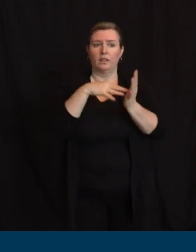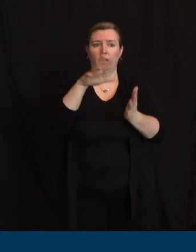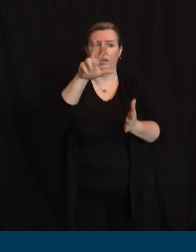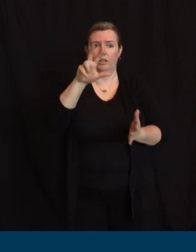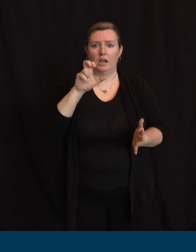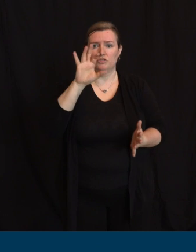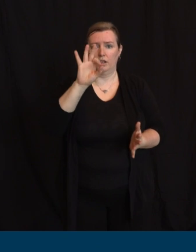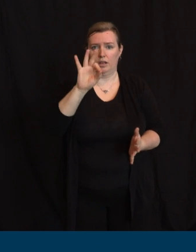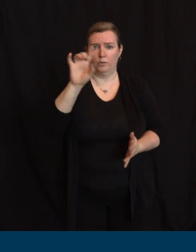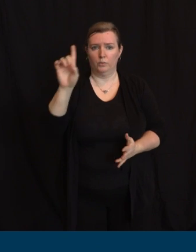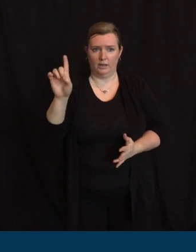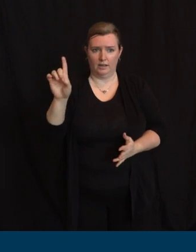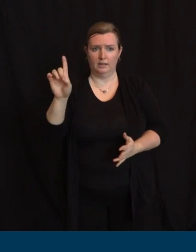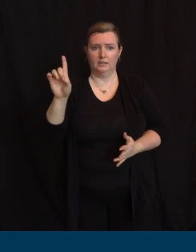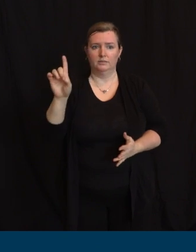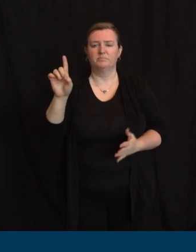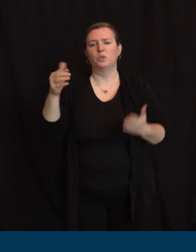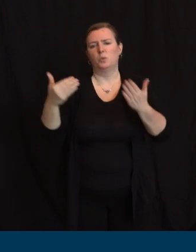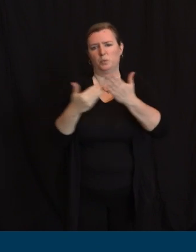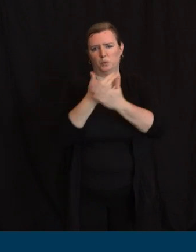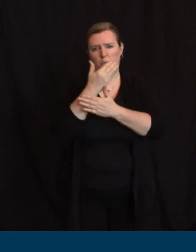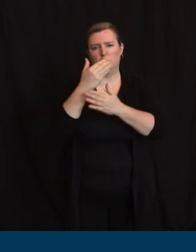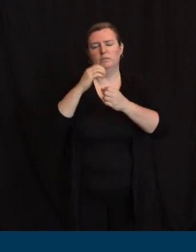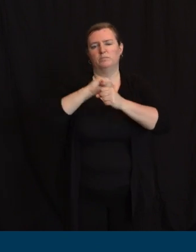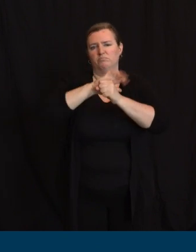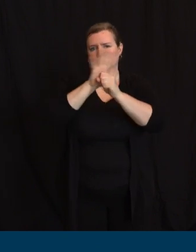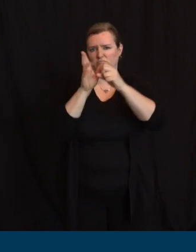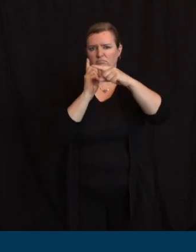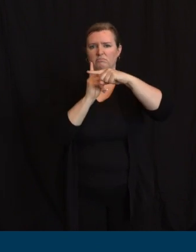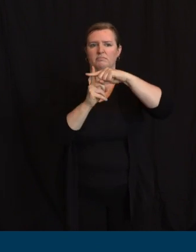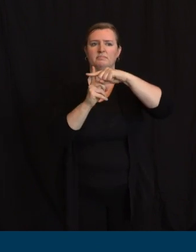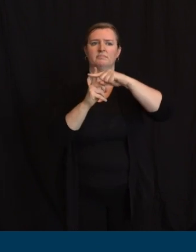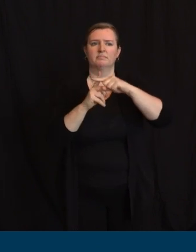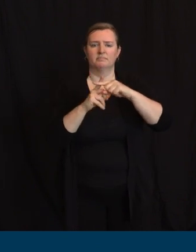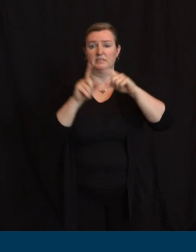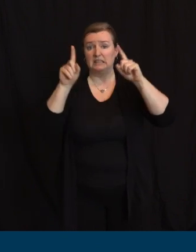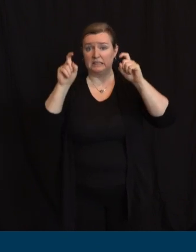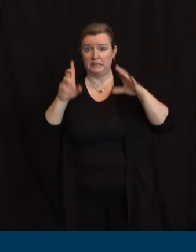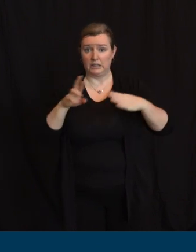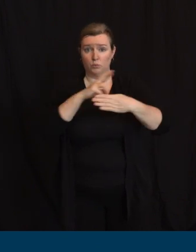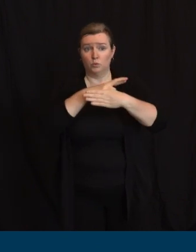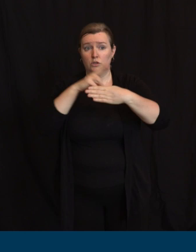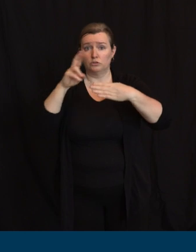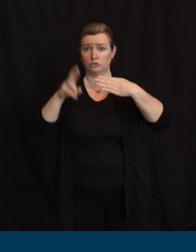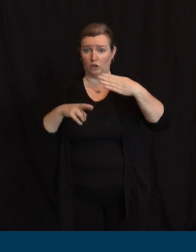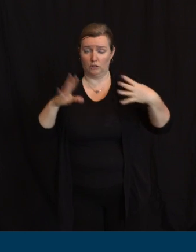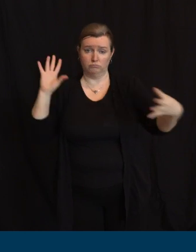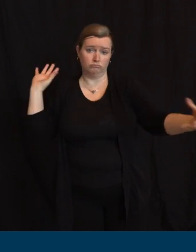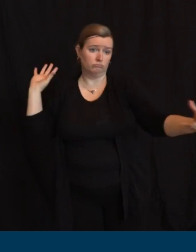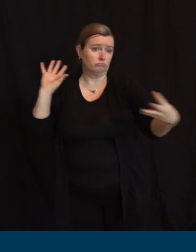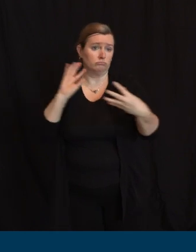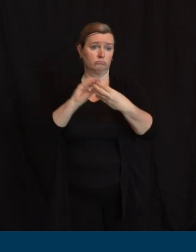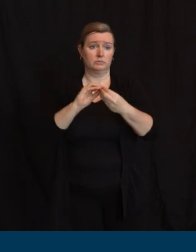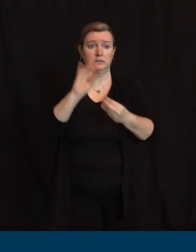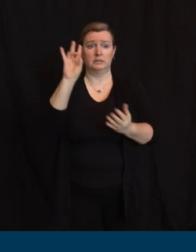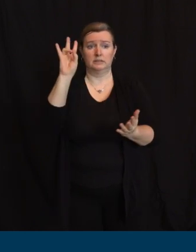4,391 positive test results, and for a total of